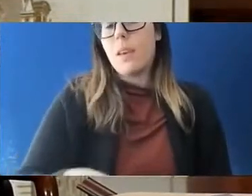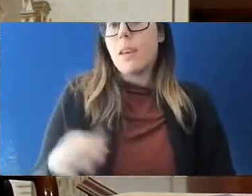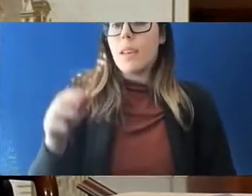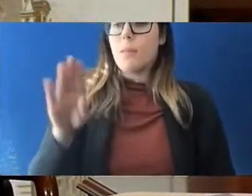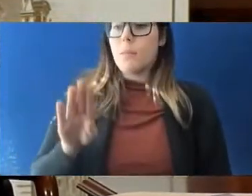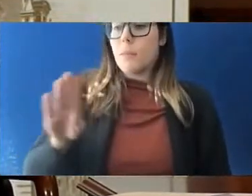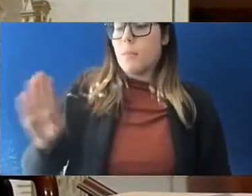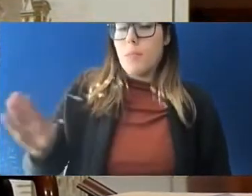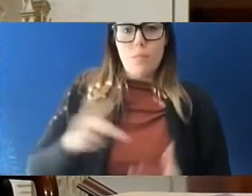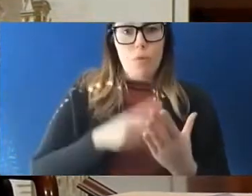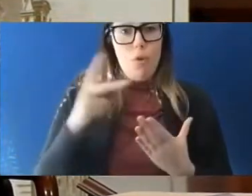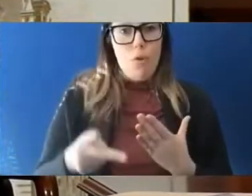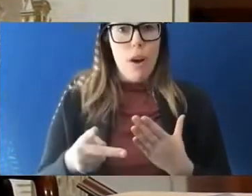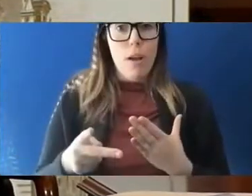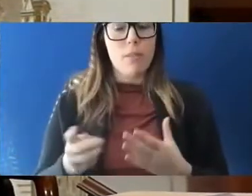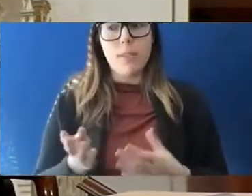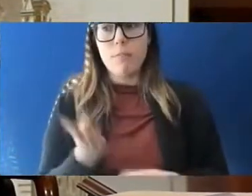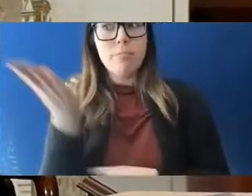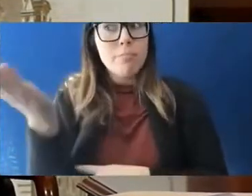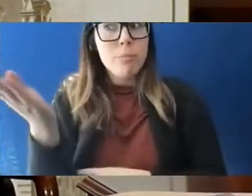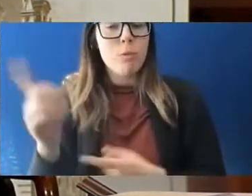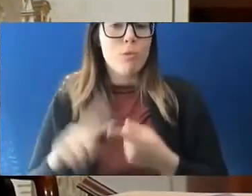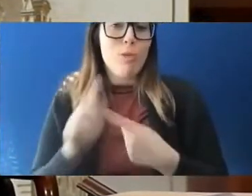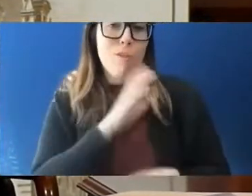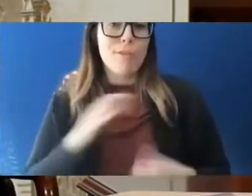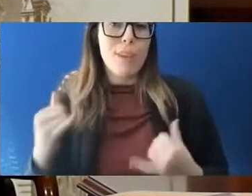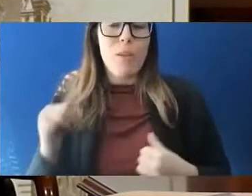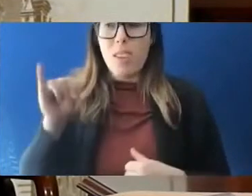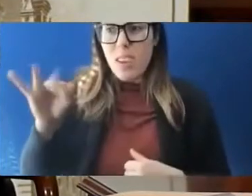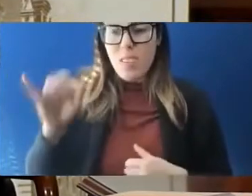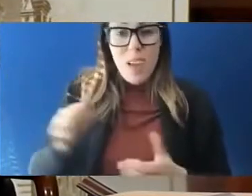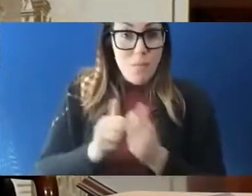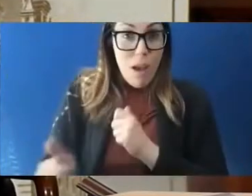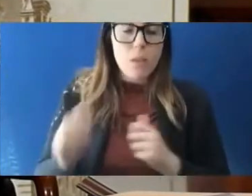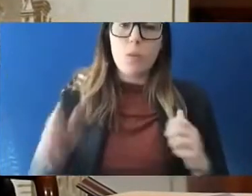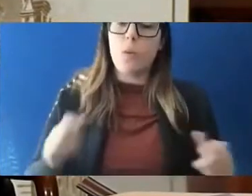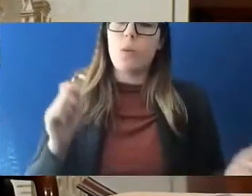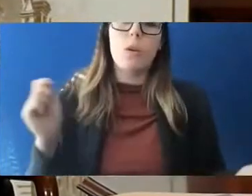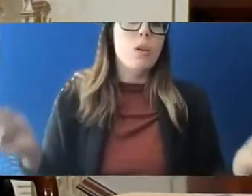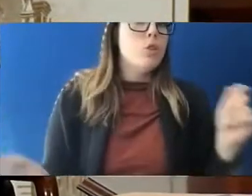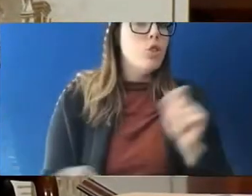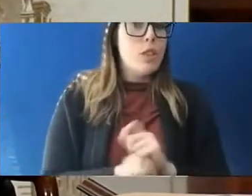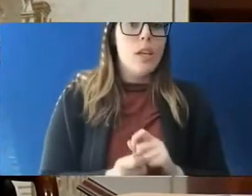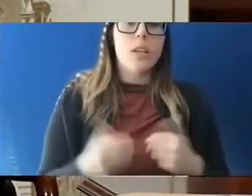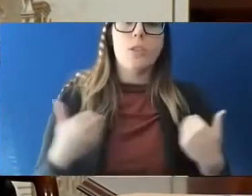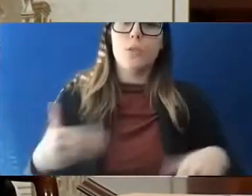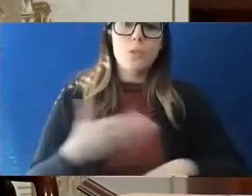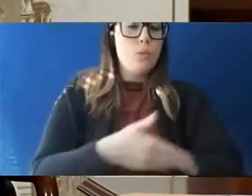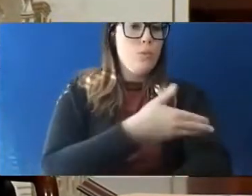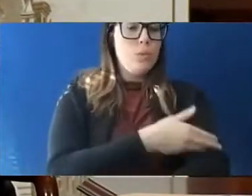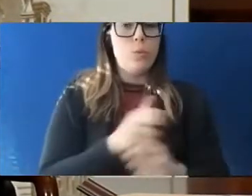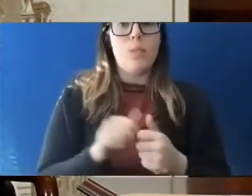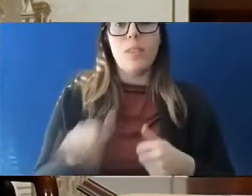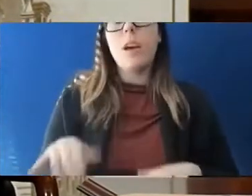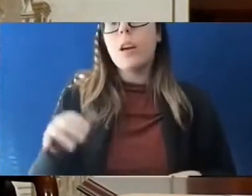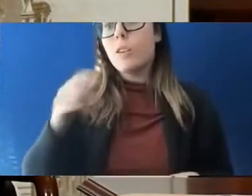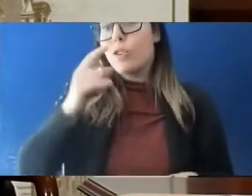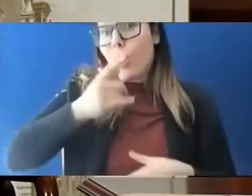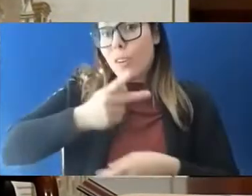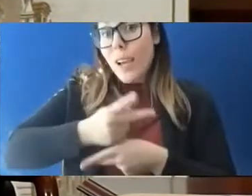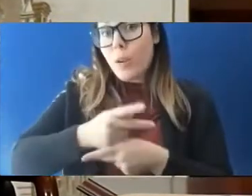now, would make an enormous change to improve this. Child care would